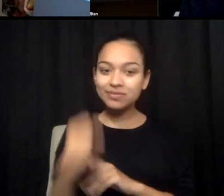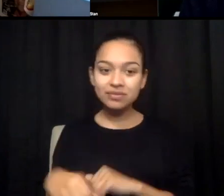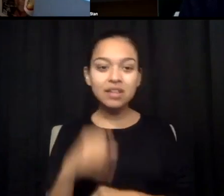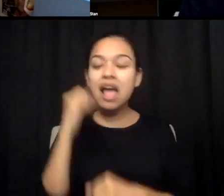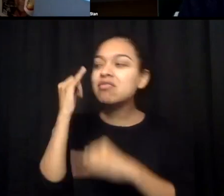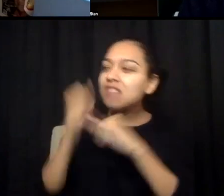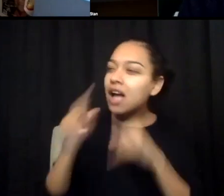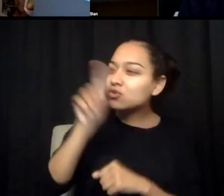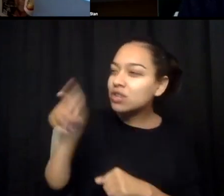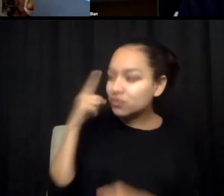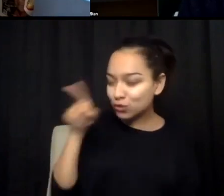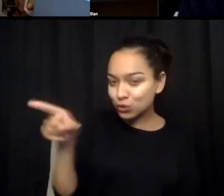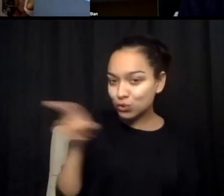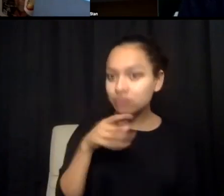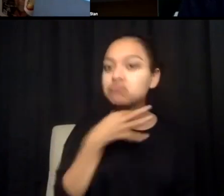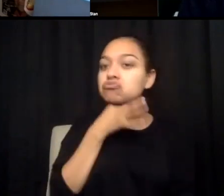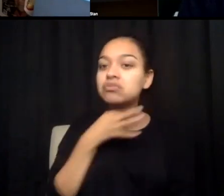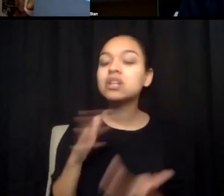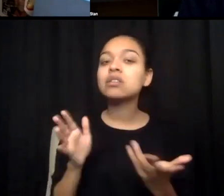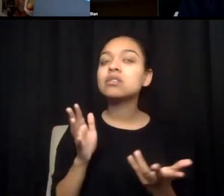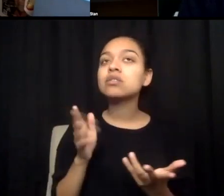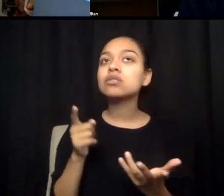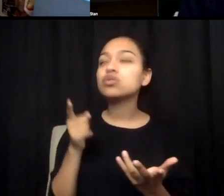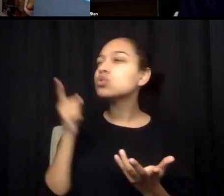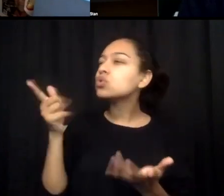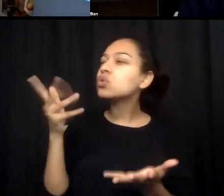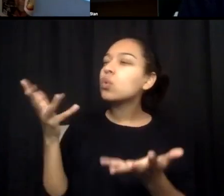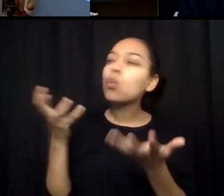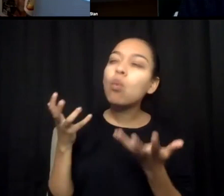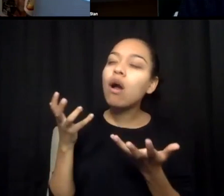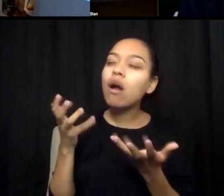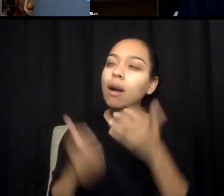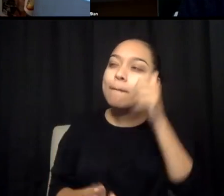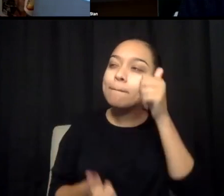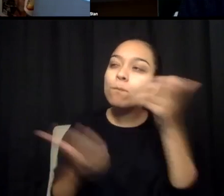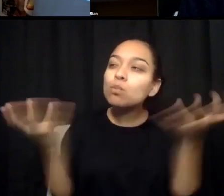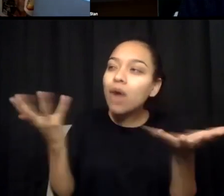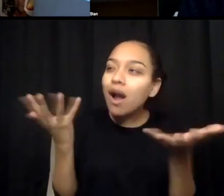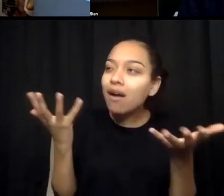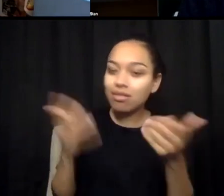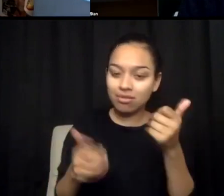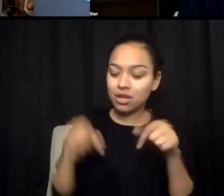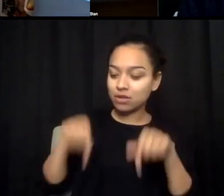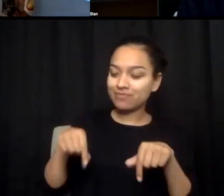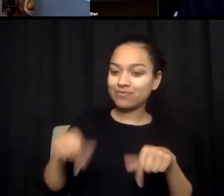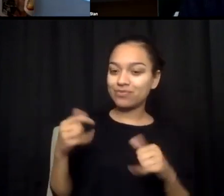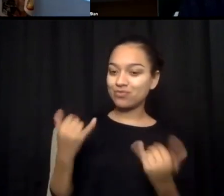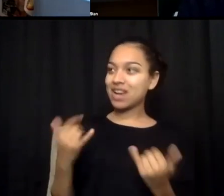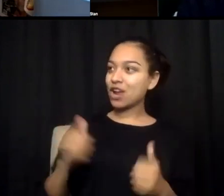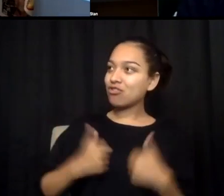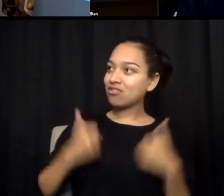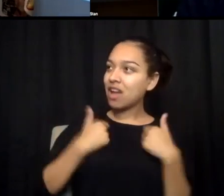is, what do you want the most at this moment in your life?